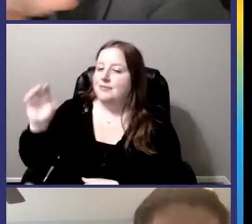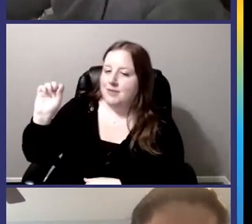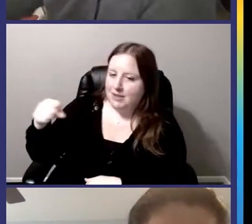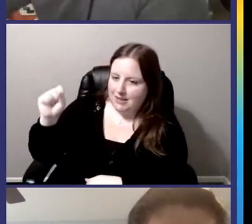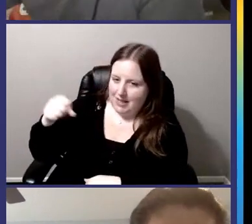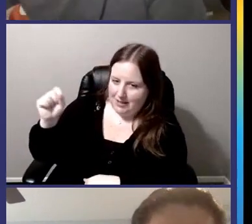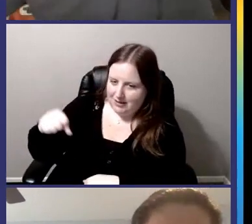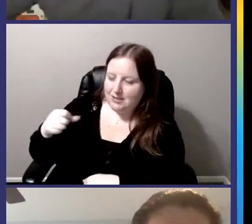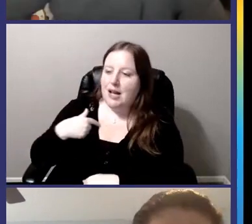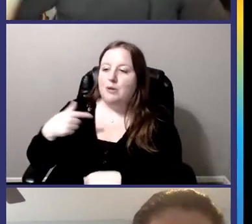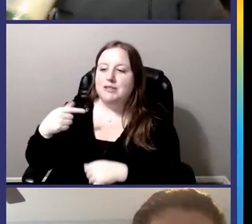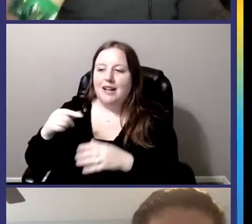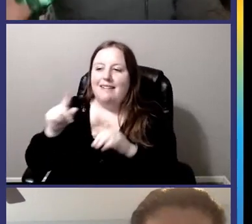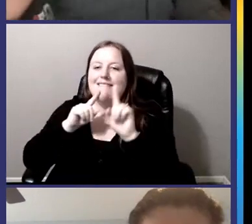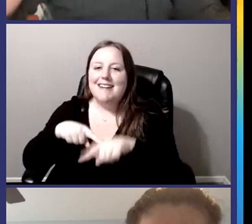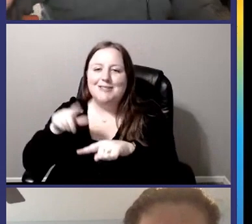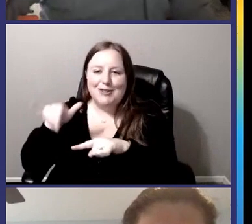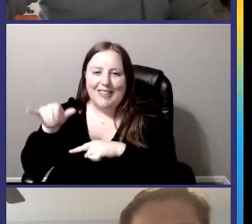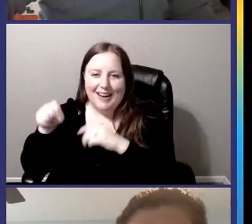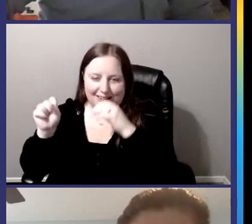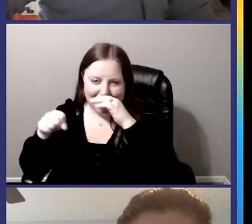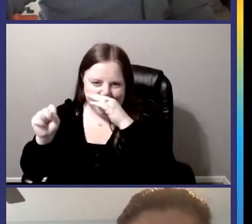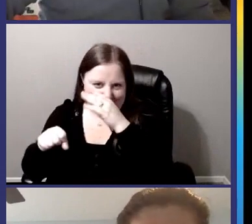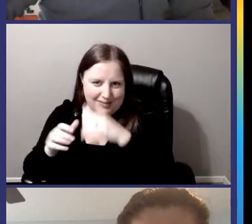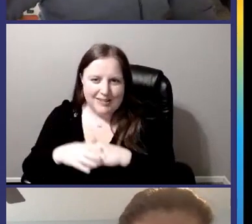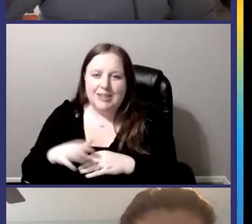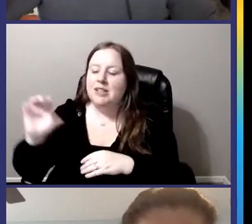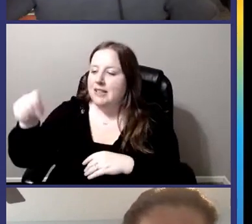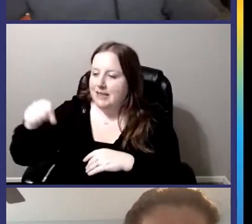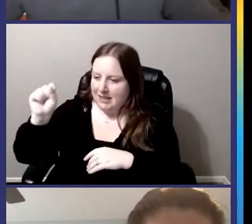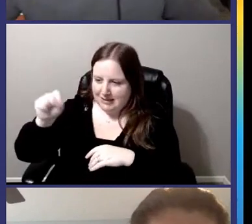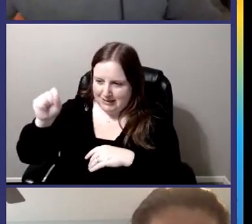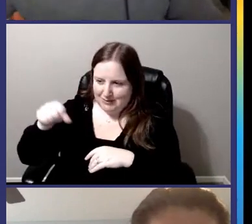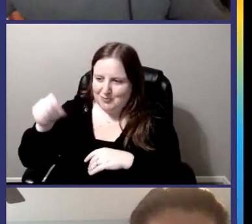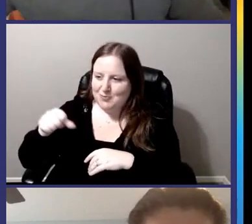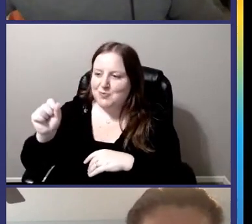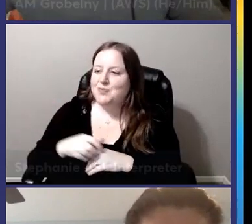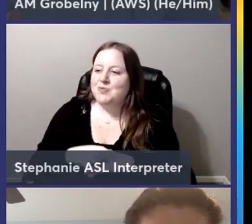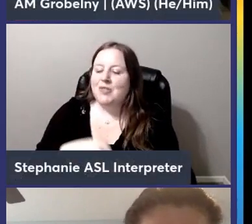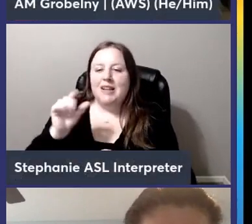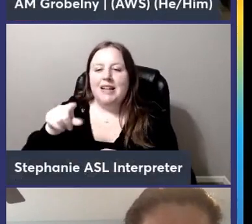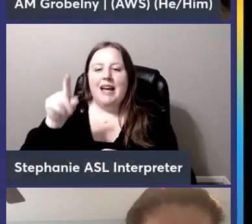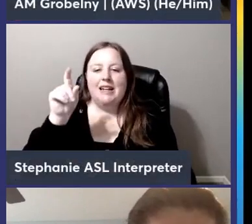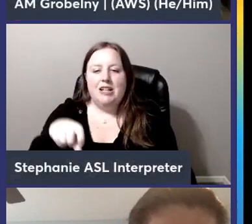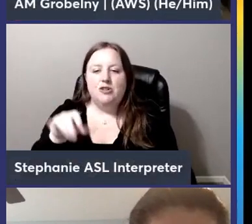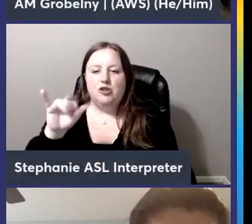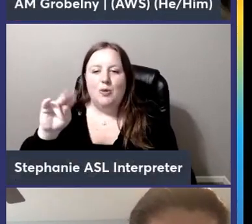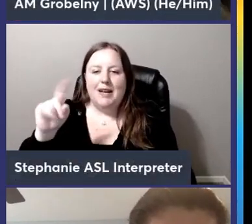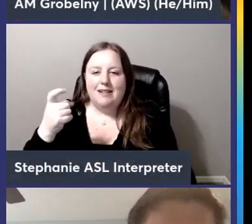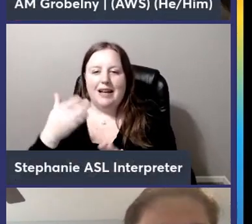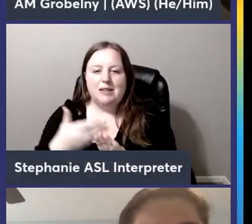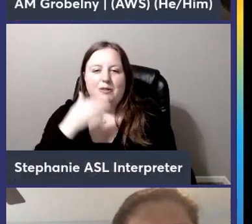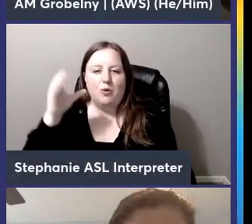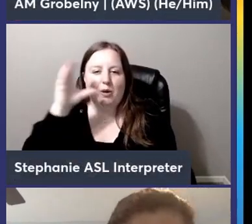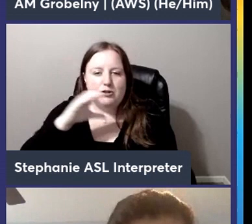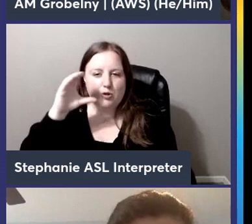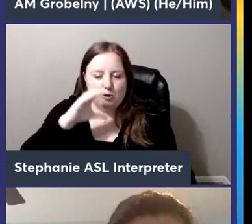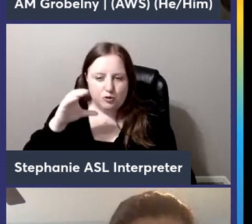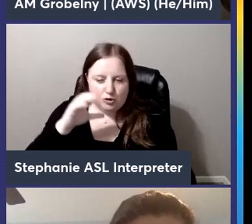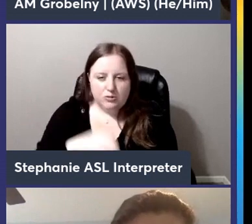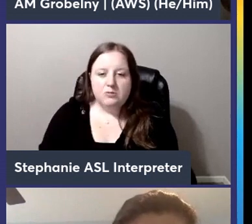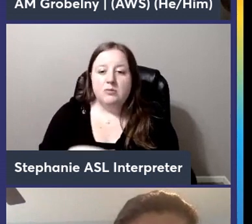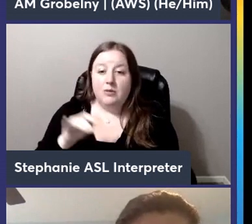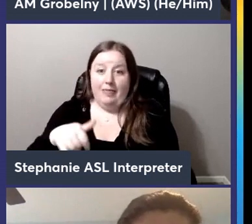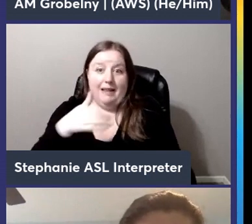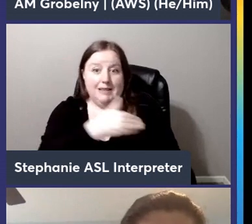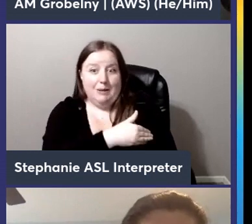get to that, right? yes, it does. It does need to index before searching. And then that's where the power